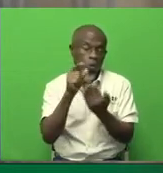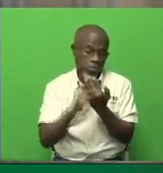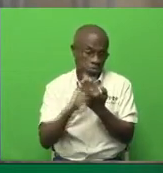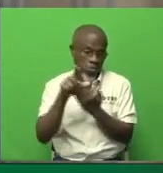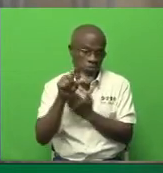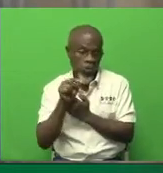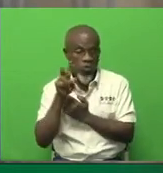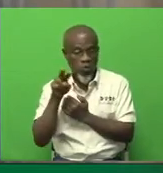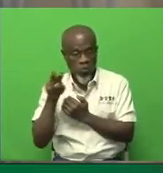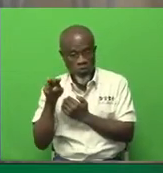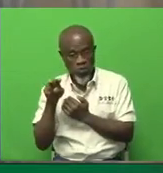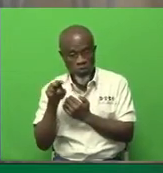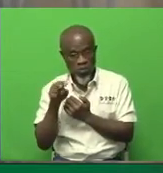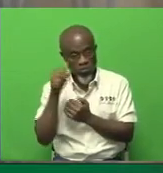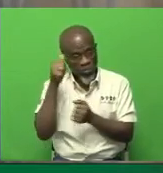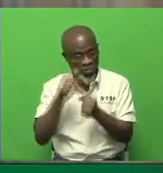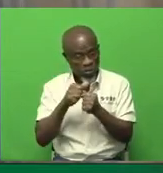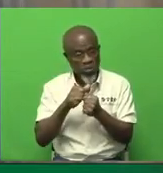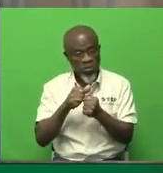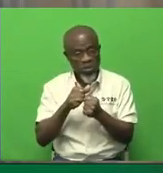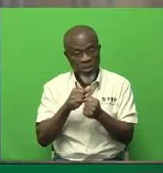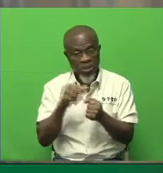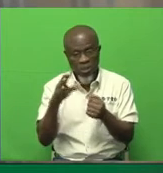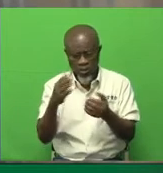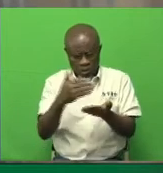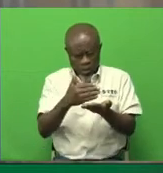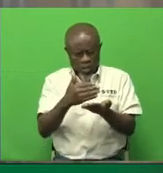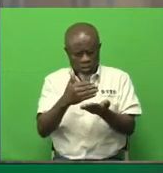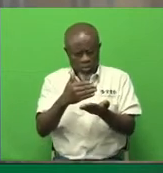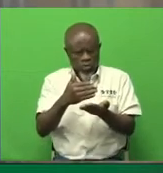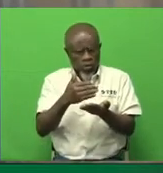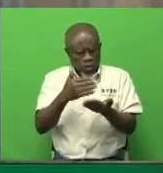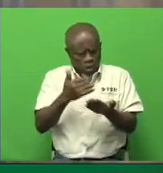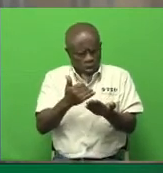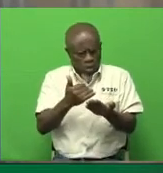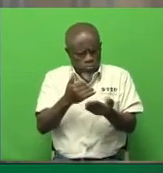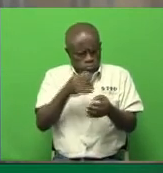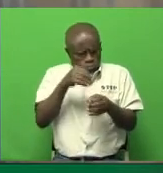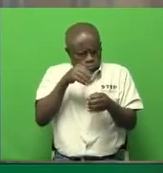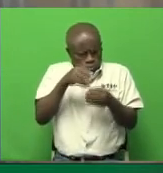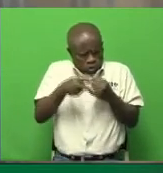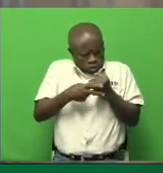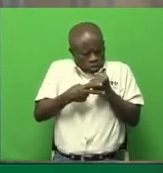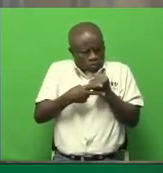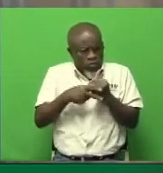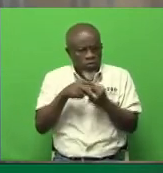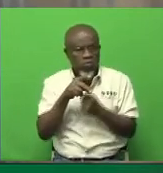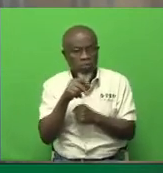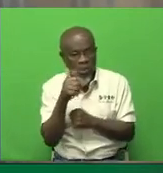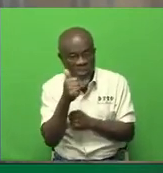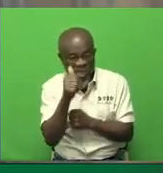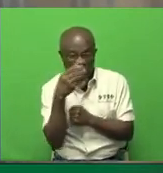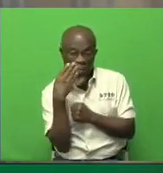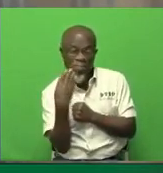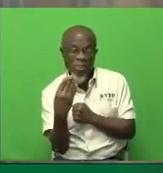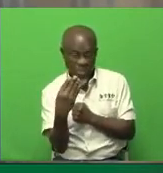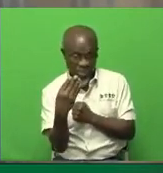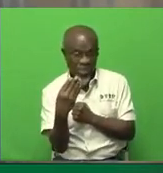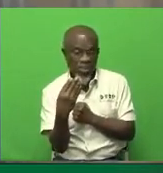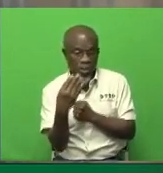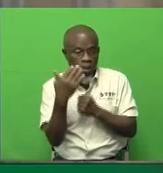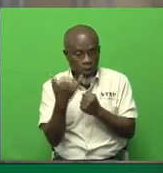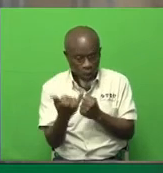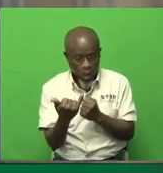10 billion dollars from us when they came into office they have now taken that down as of August 22 to